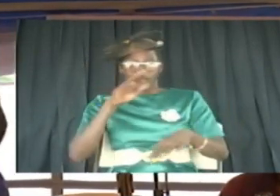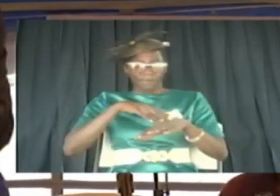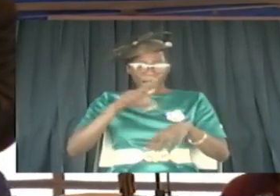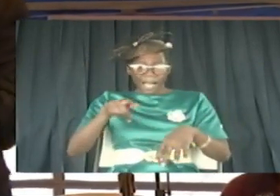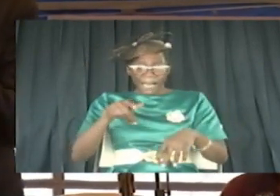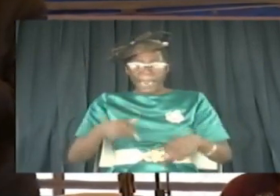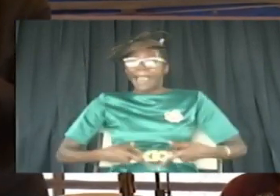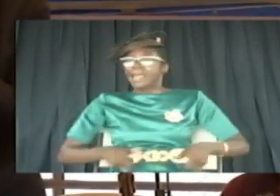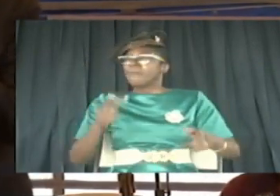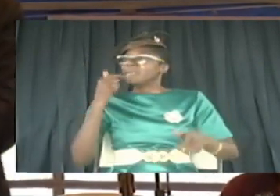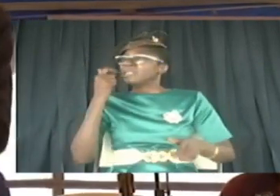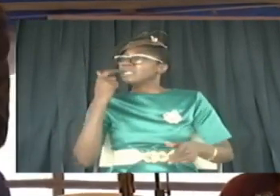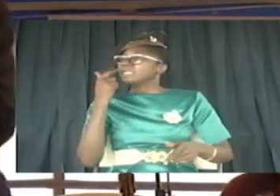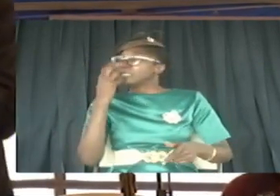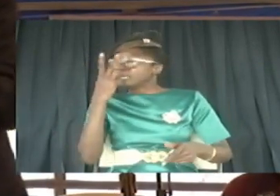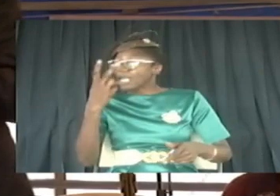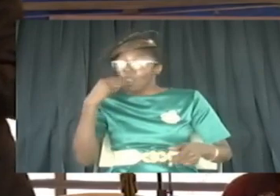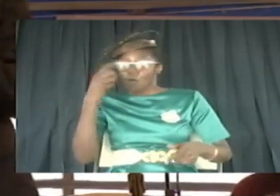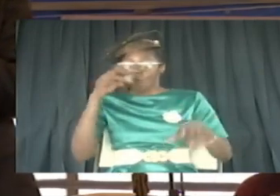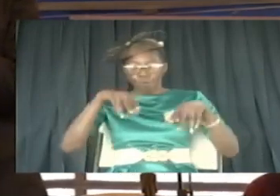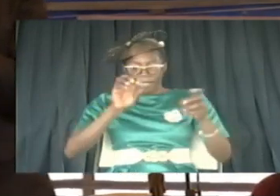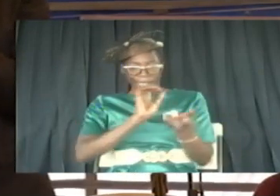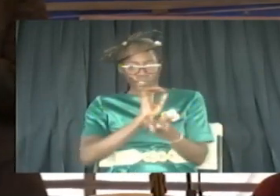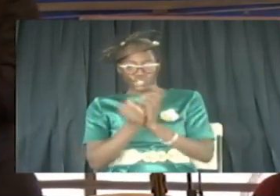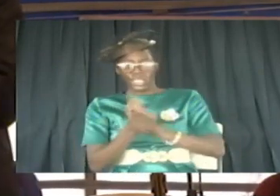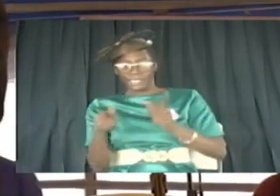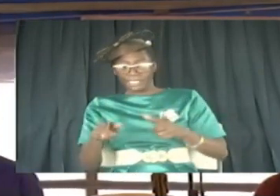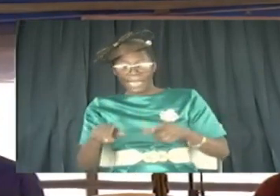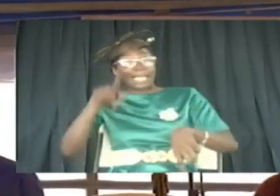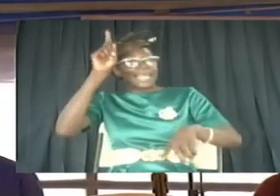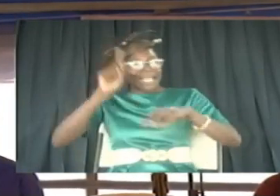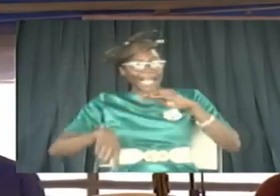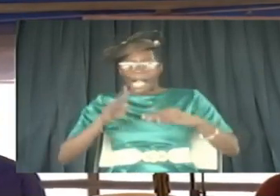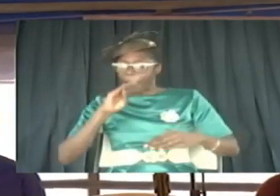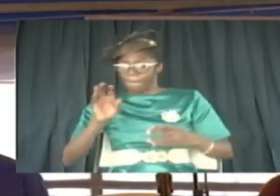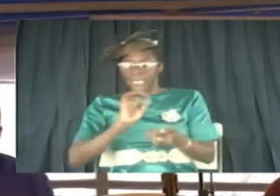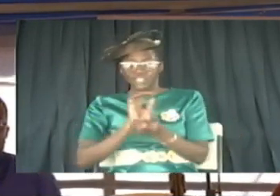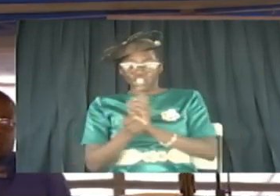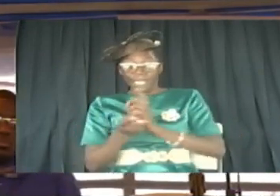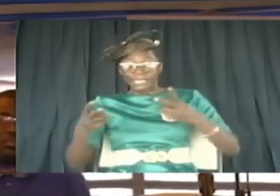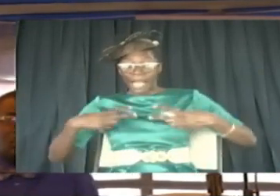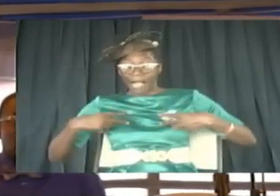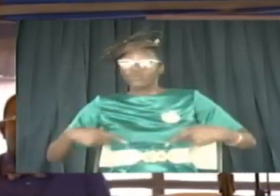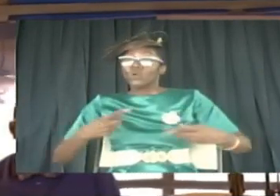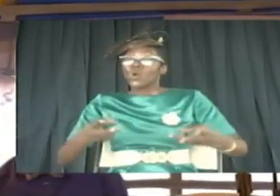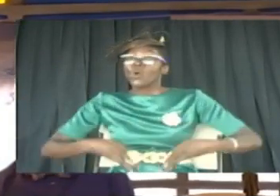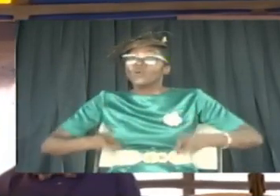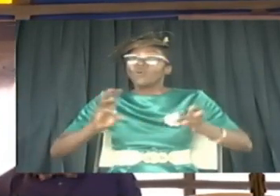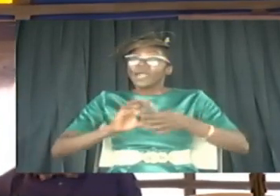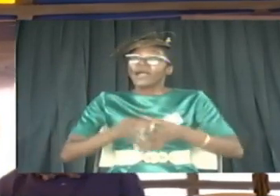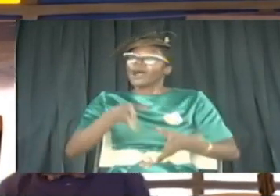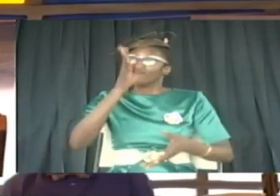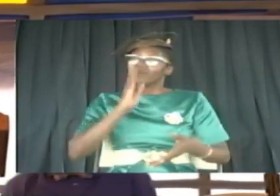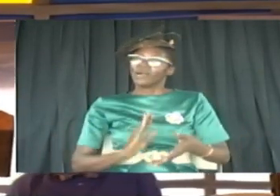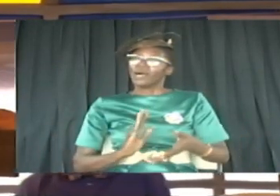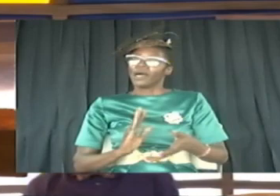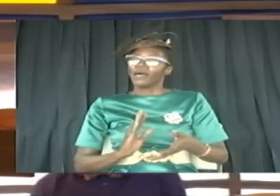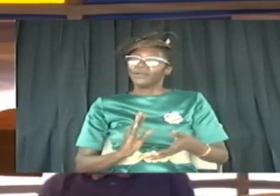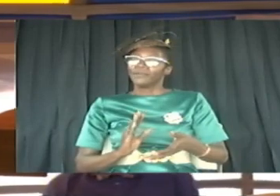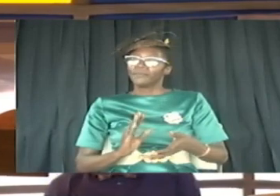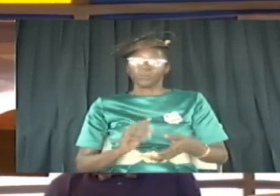It cannot be changed. It has to go the way of Almighty God. So